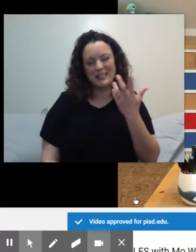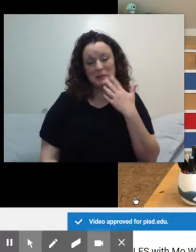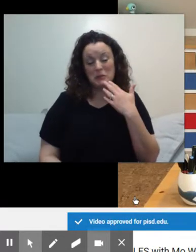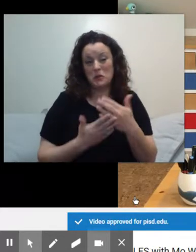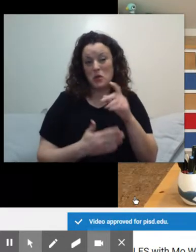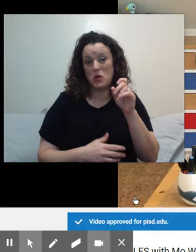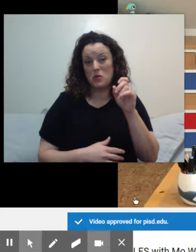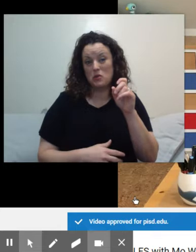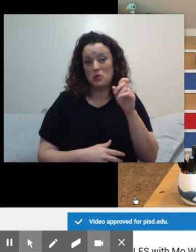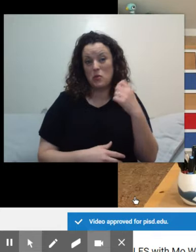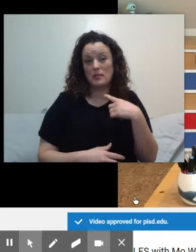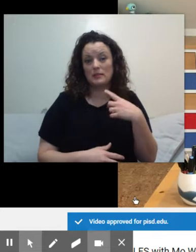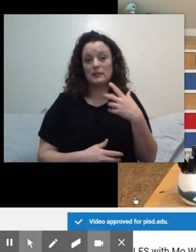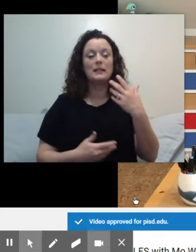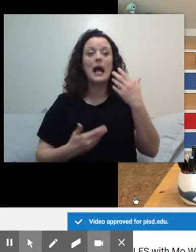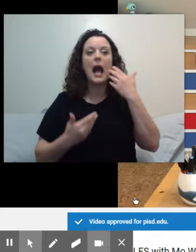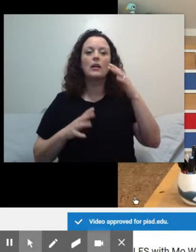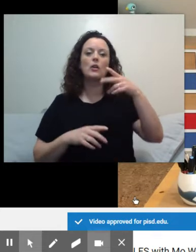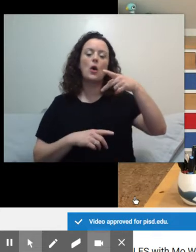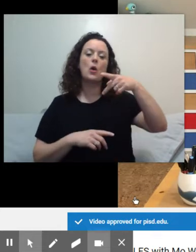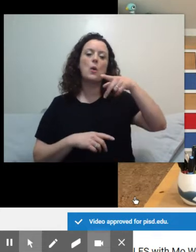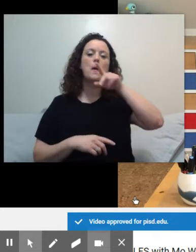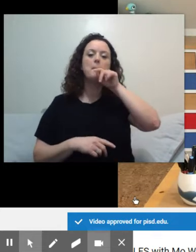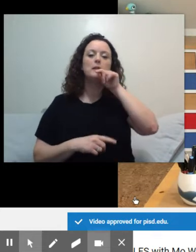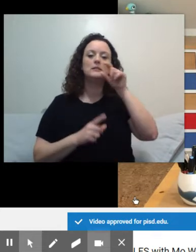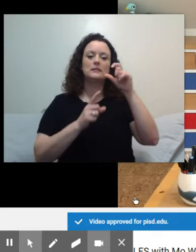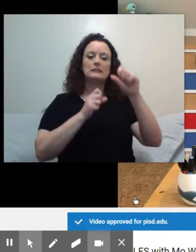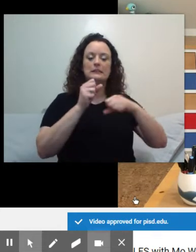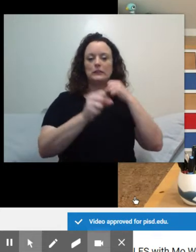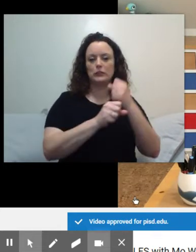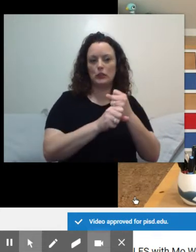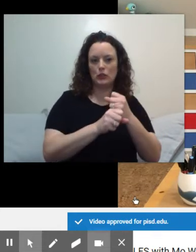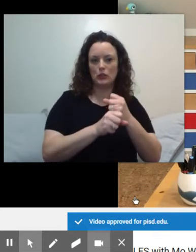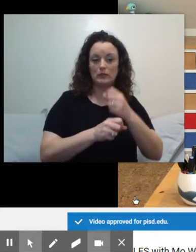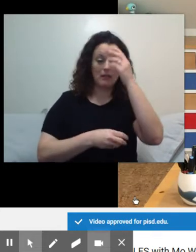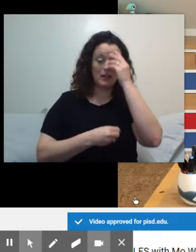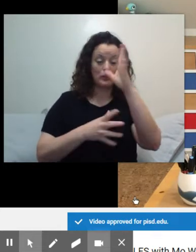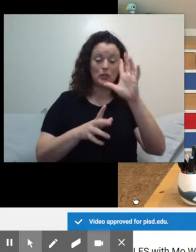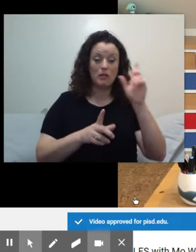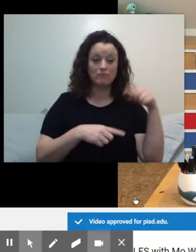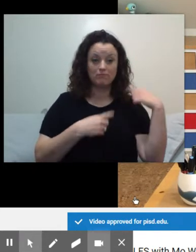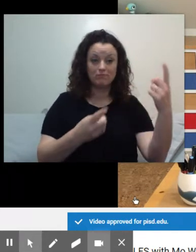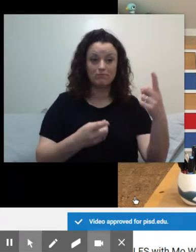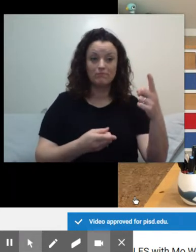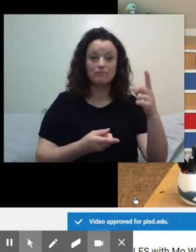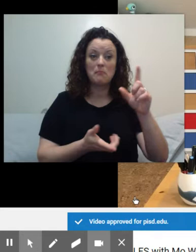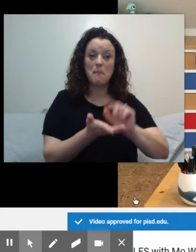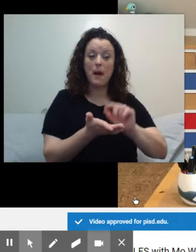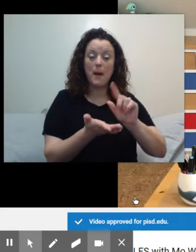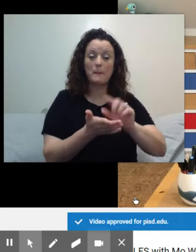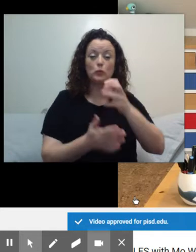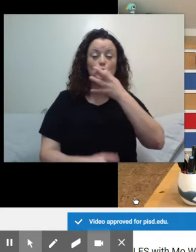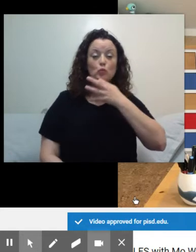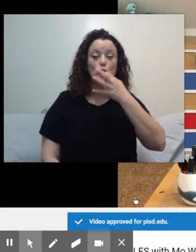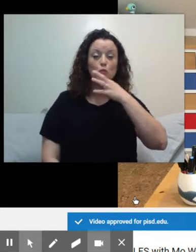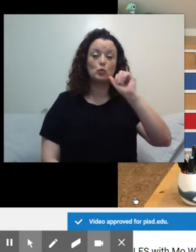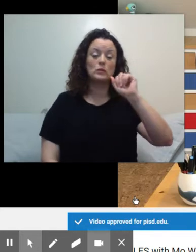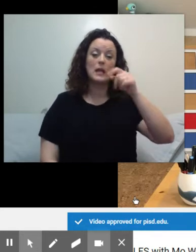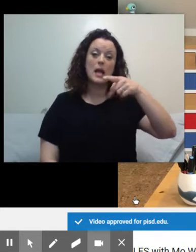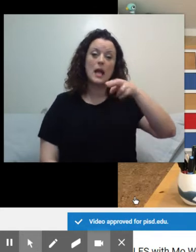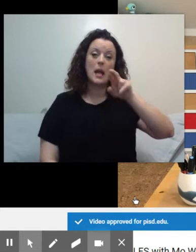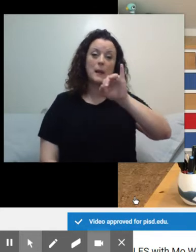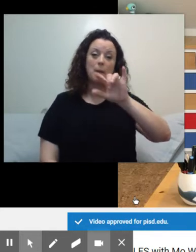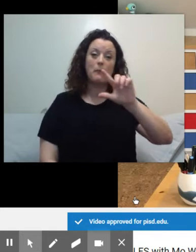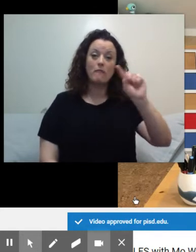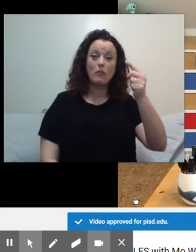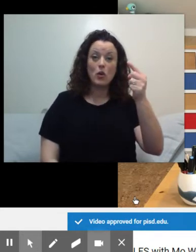I also don't know what pigeon years are. I can tell you how long he's been published. Very soon, on April 1st, it